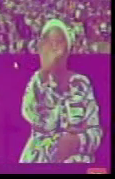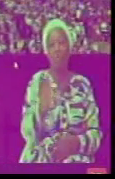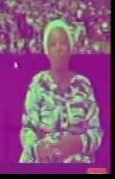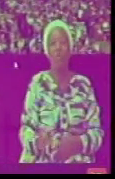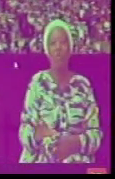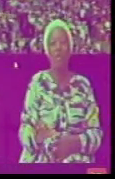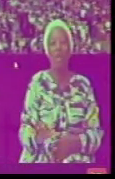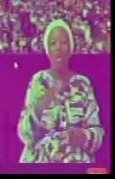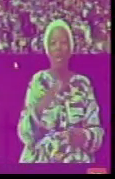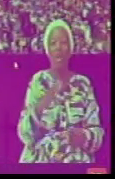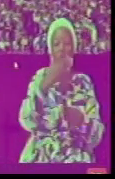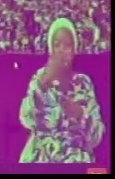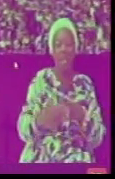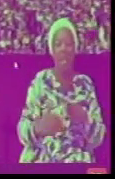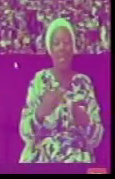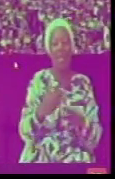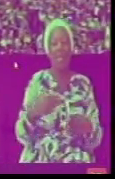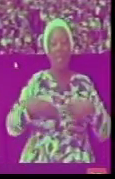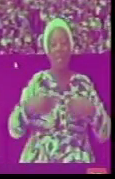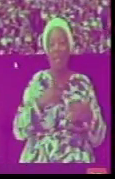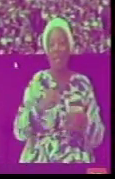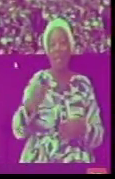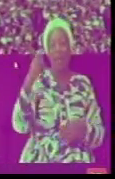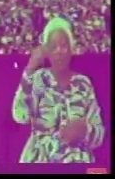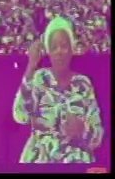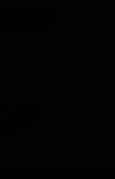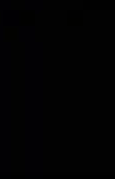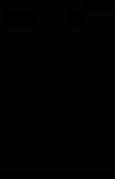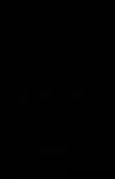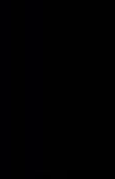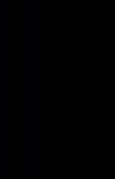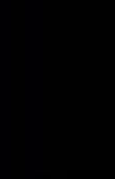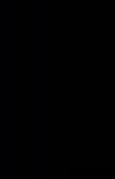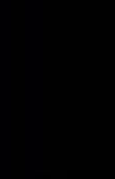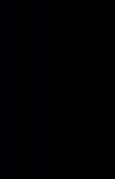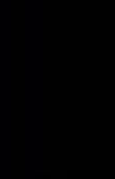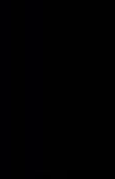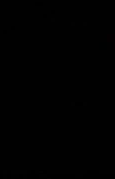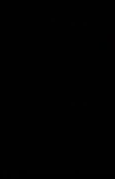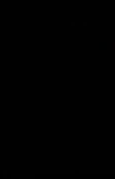for everyone through his cross.